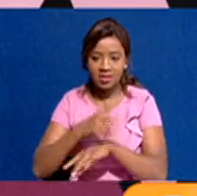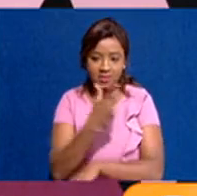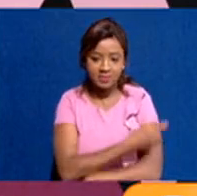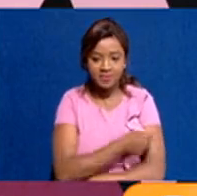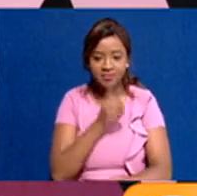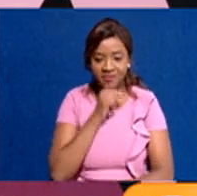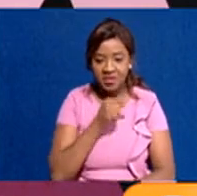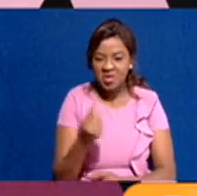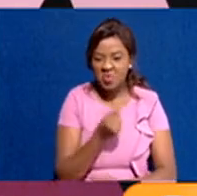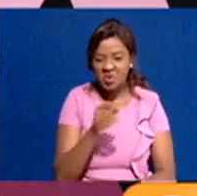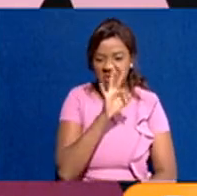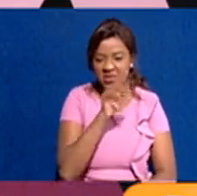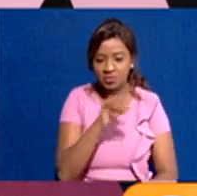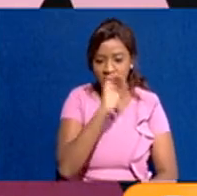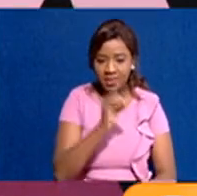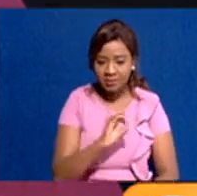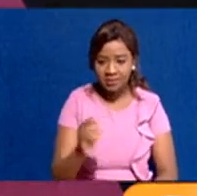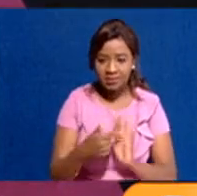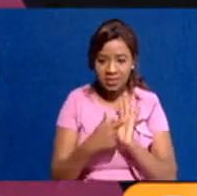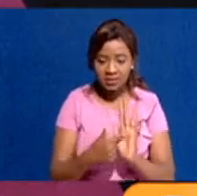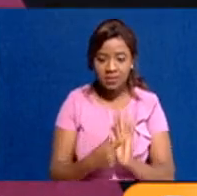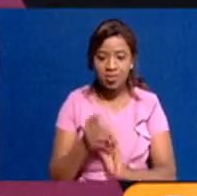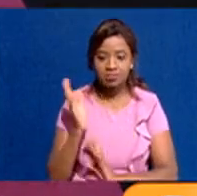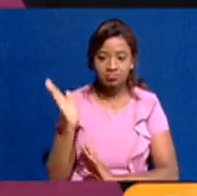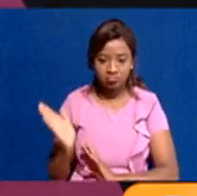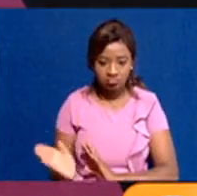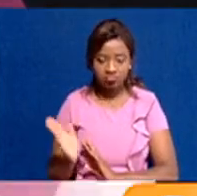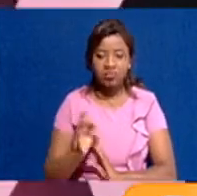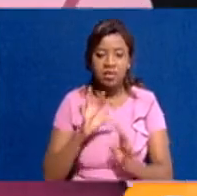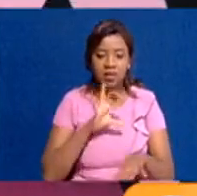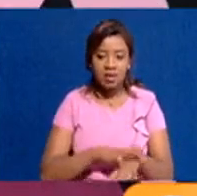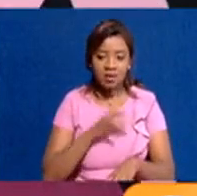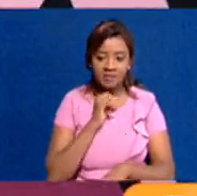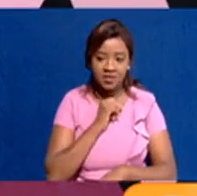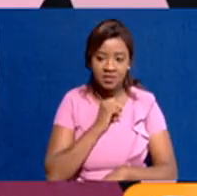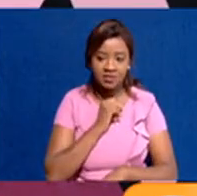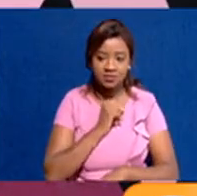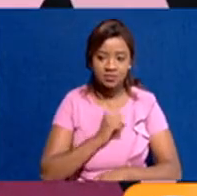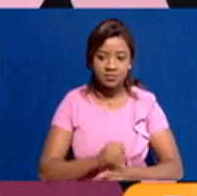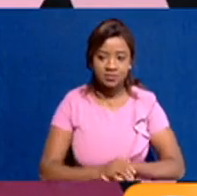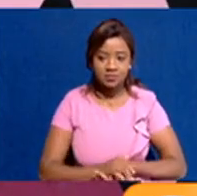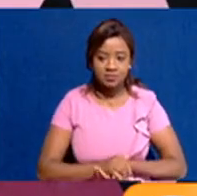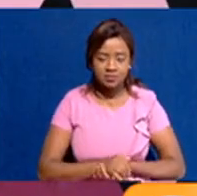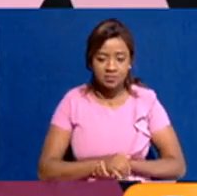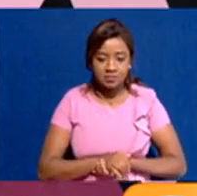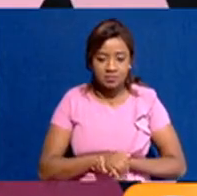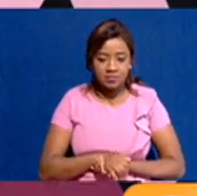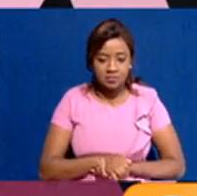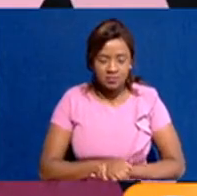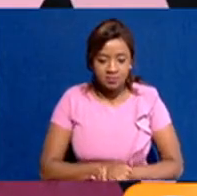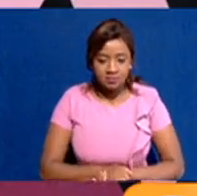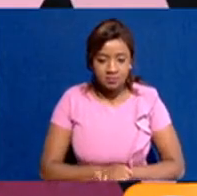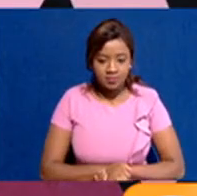been attained, with counties such as Marsabit, Samburu, Isiolo, and Wajir registering a vaccine uptake of less